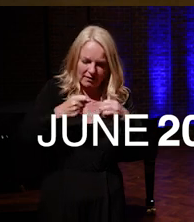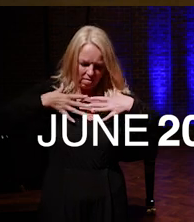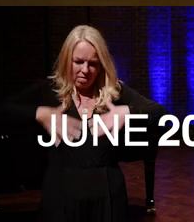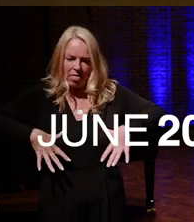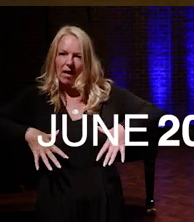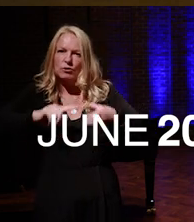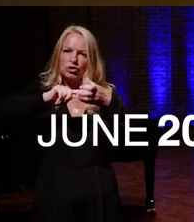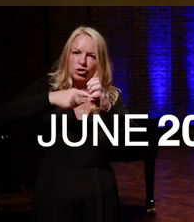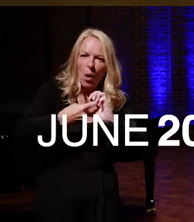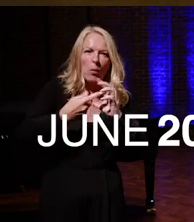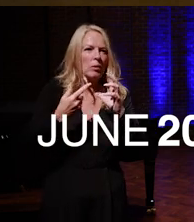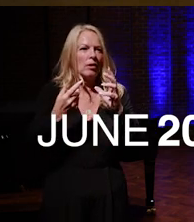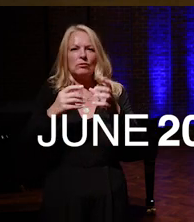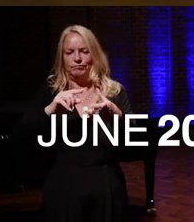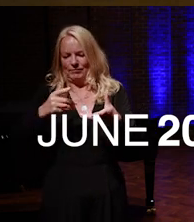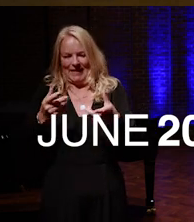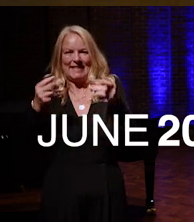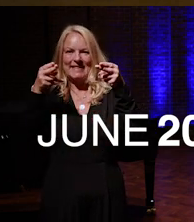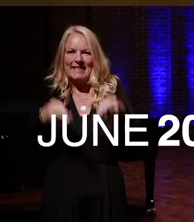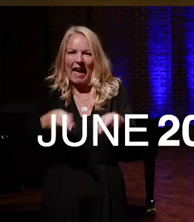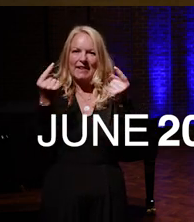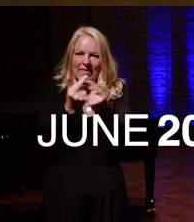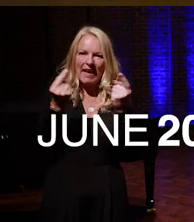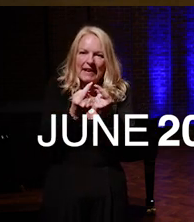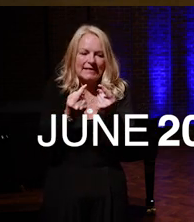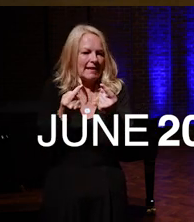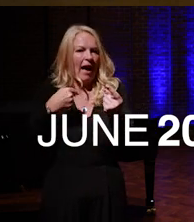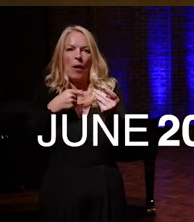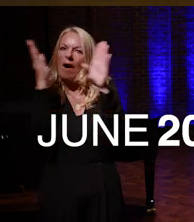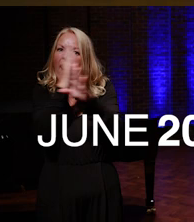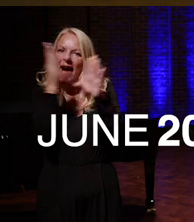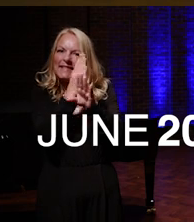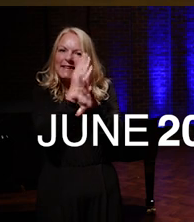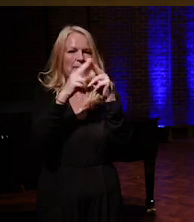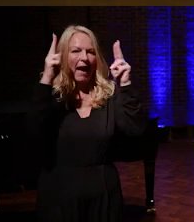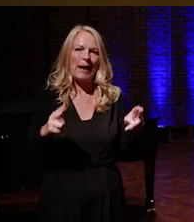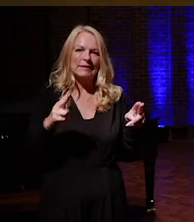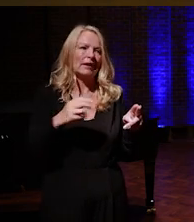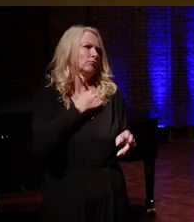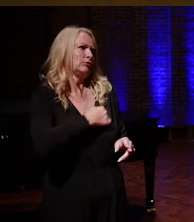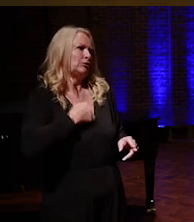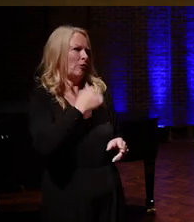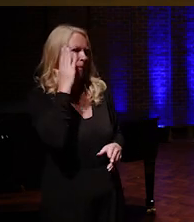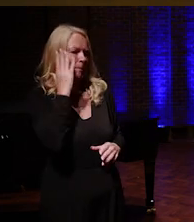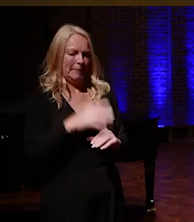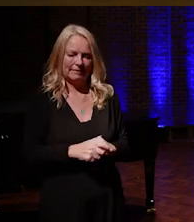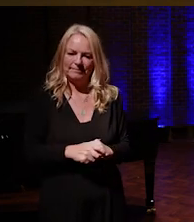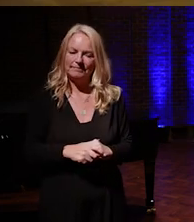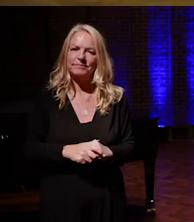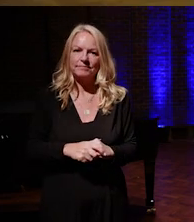carrying some weird collection of rocks or stones or dead things, which I'd then hide around the house for my parents to find.